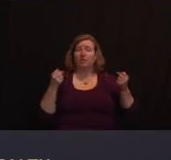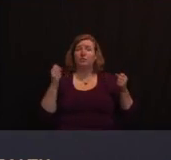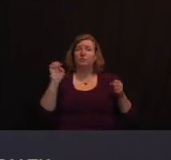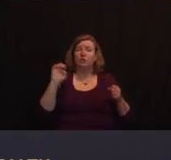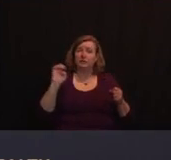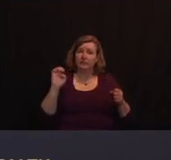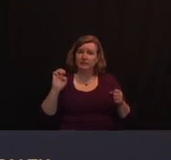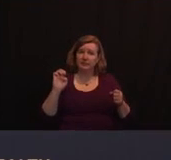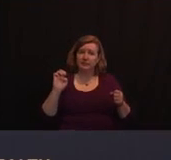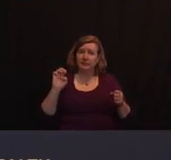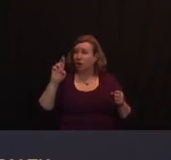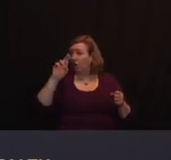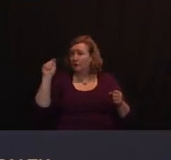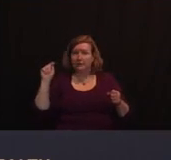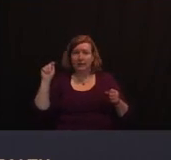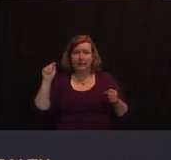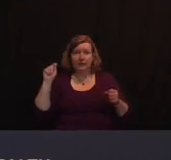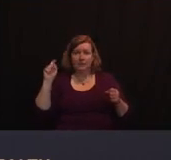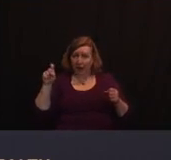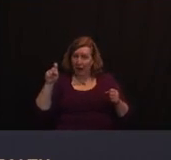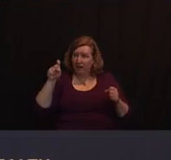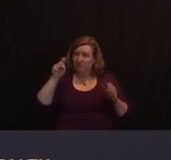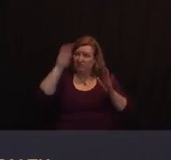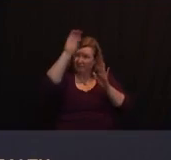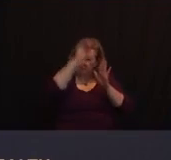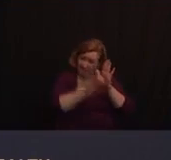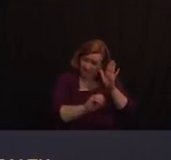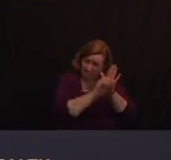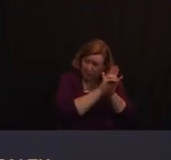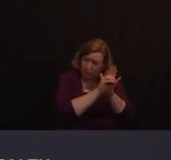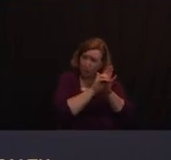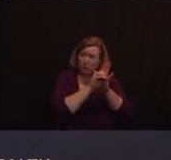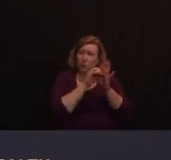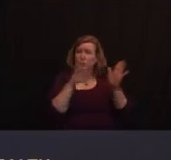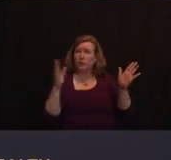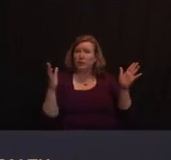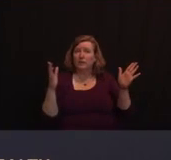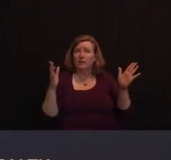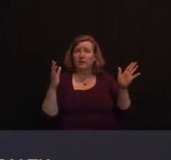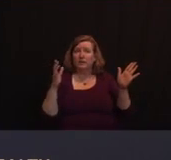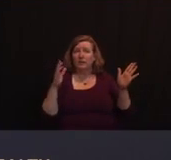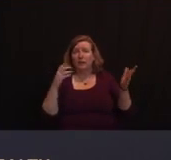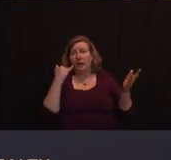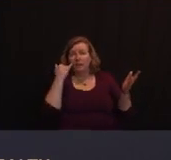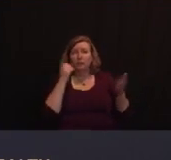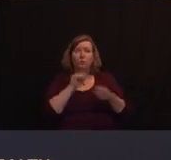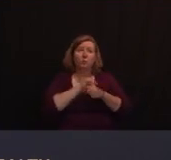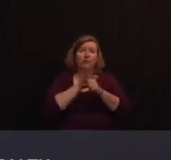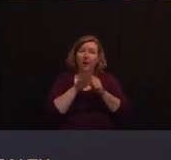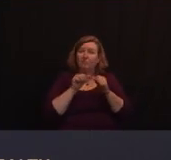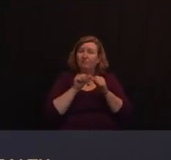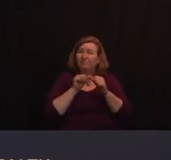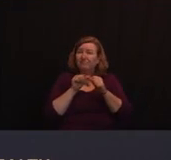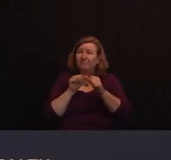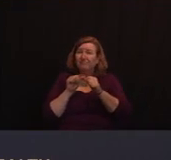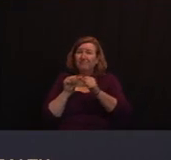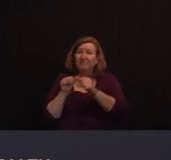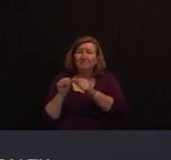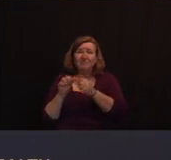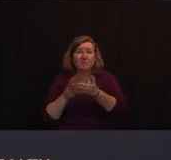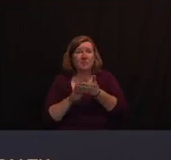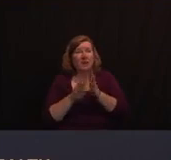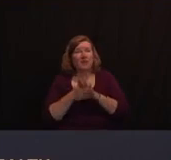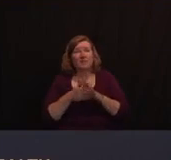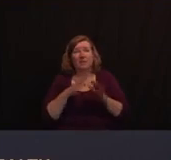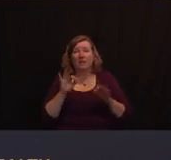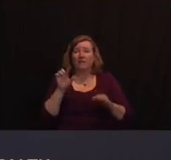need to be at 0? Do we need to be at 0 cases? Because in theory, if coronavirus continues, perhaps even becomes a seasonal illness,